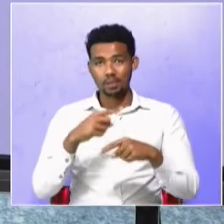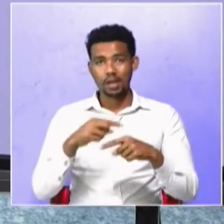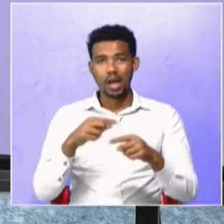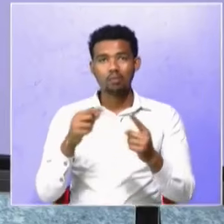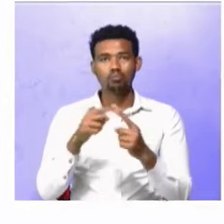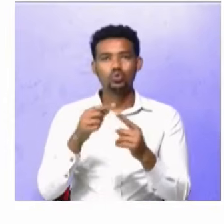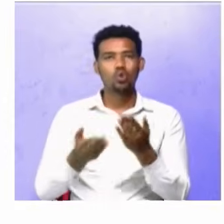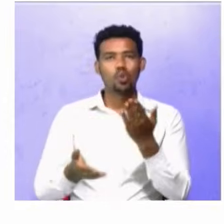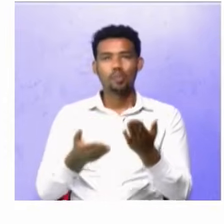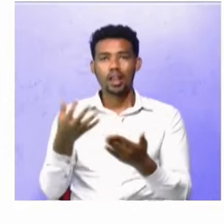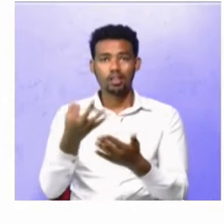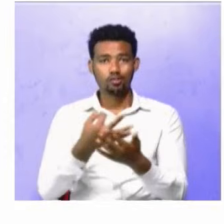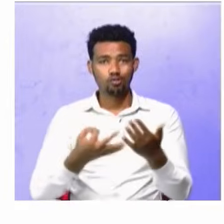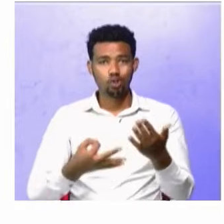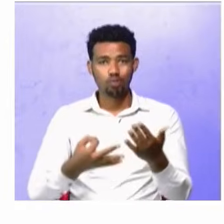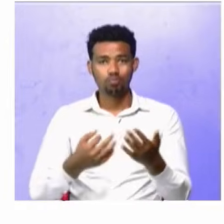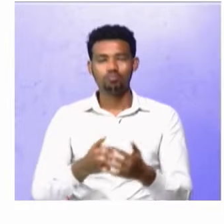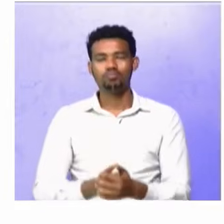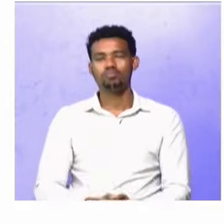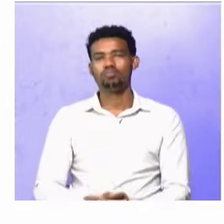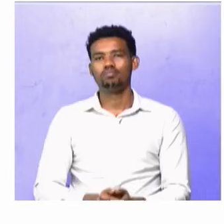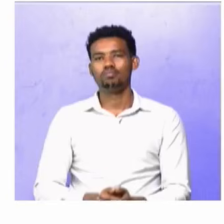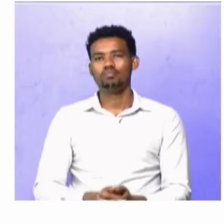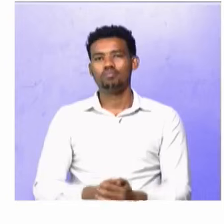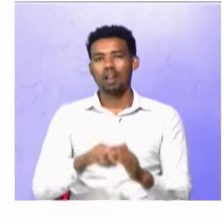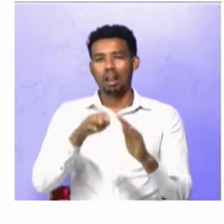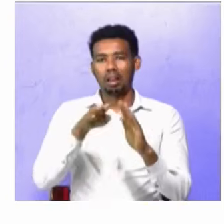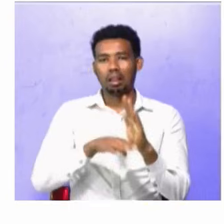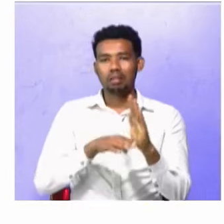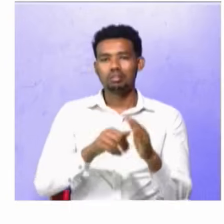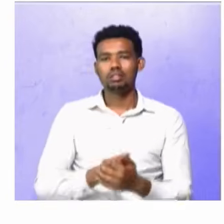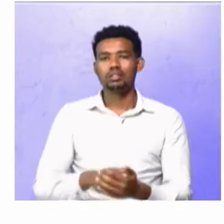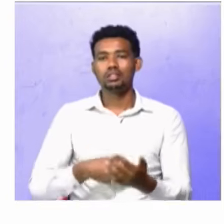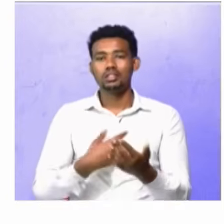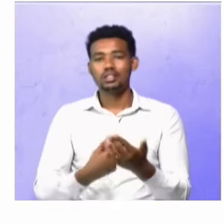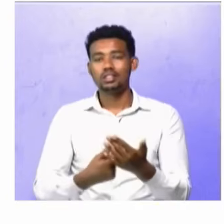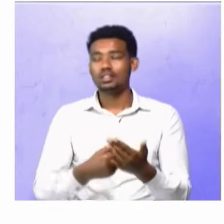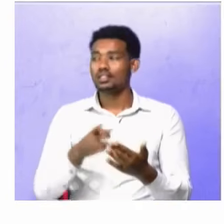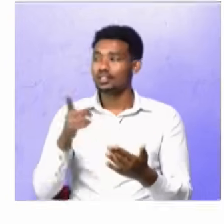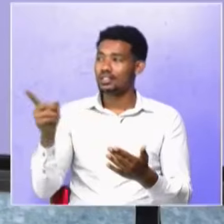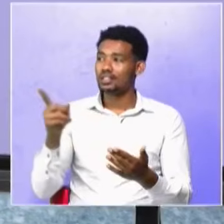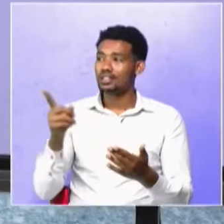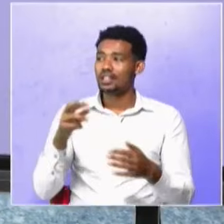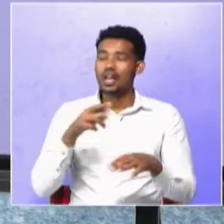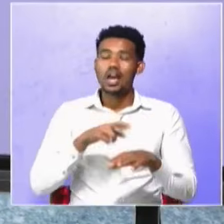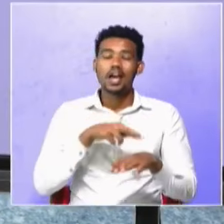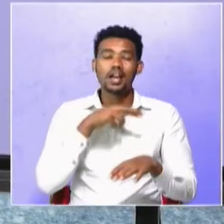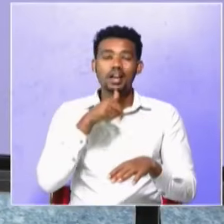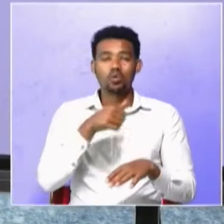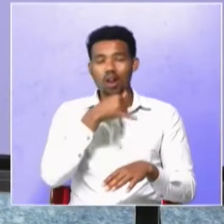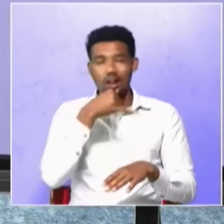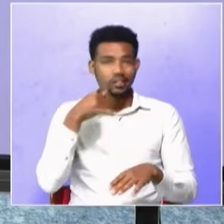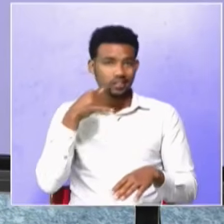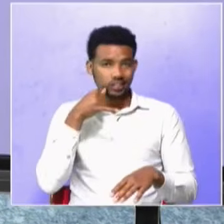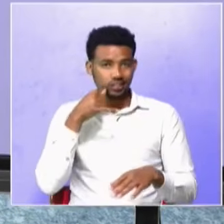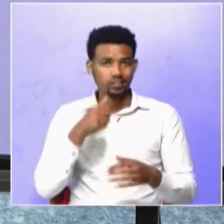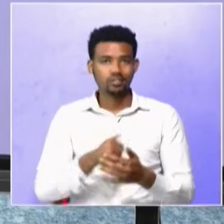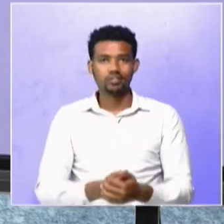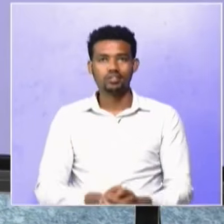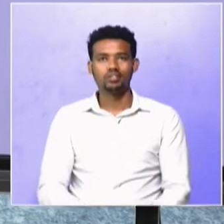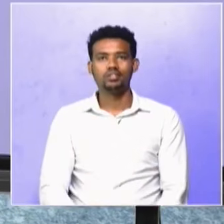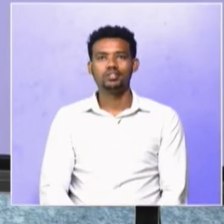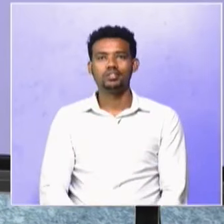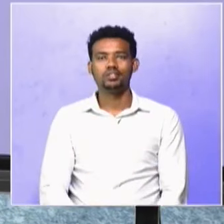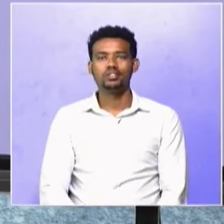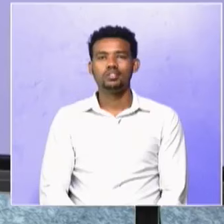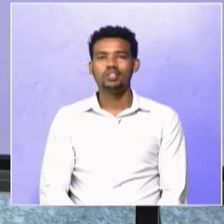comparative form, less. Because students, this is regular adjective. Regular